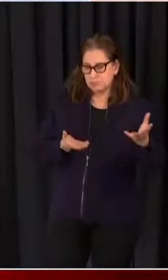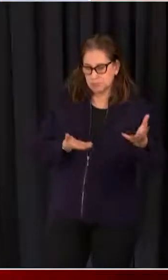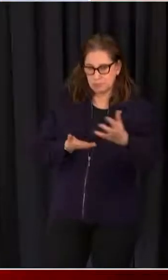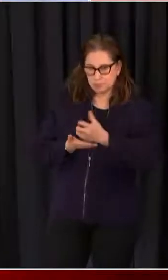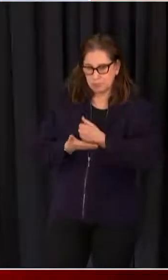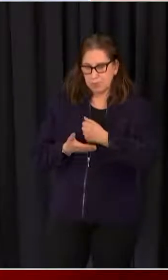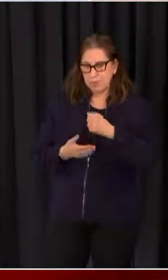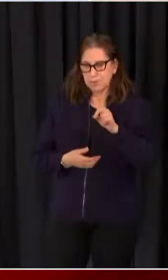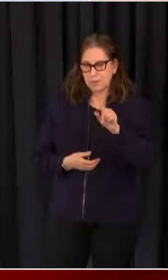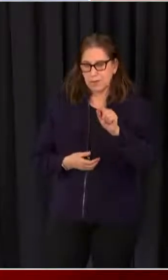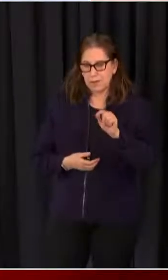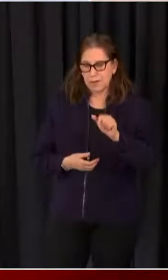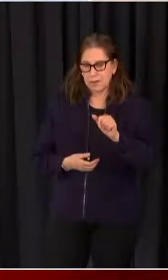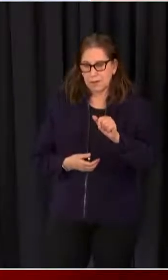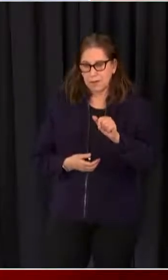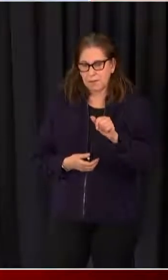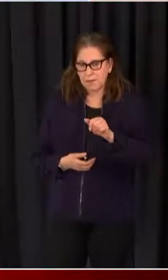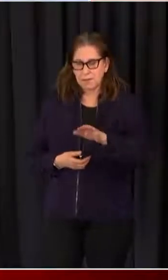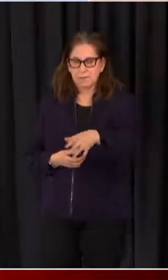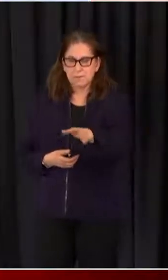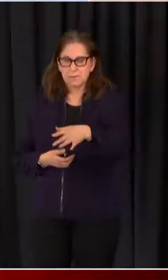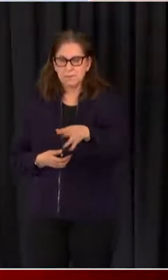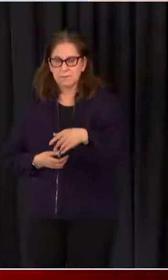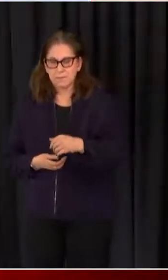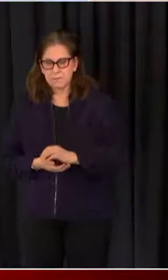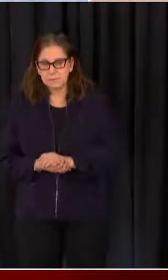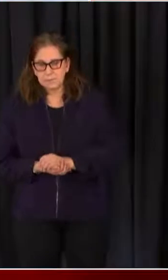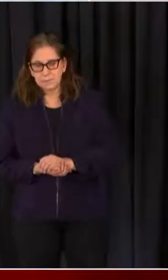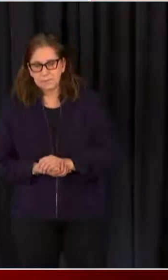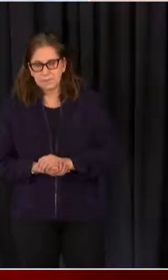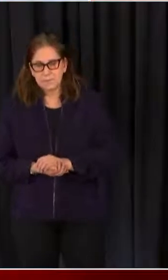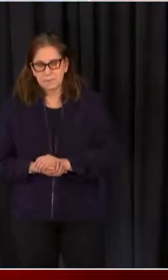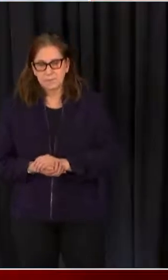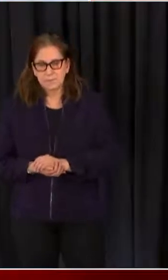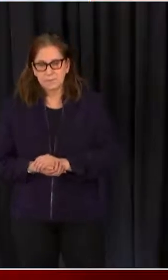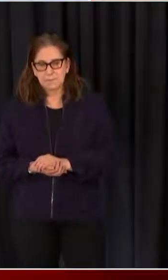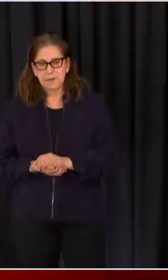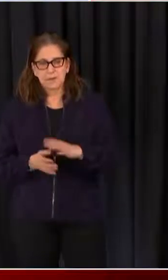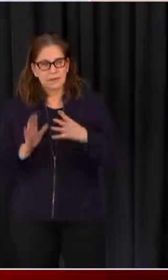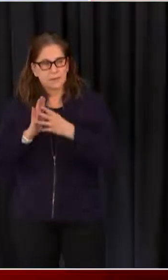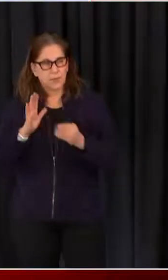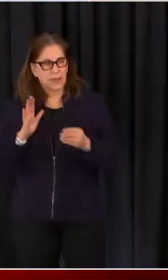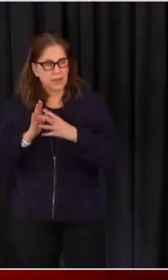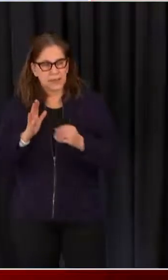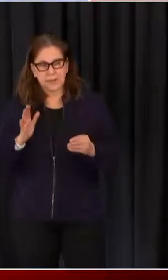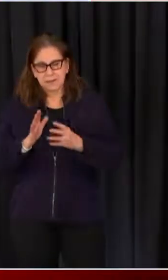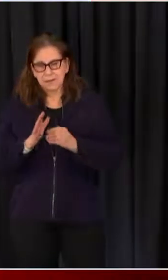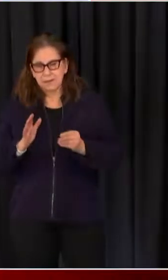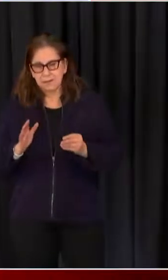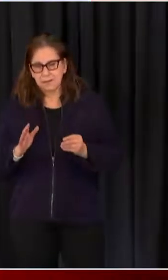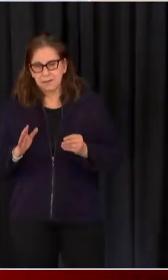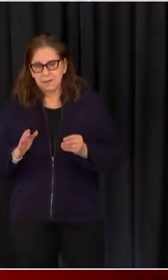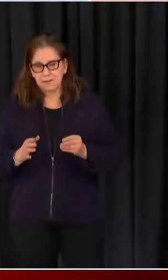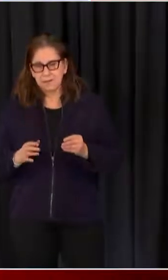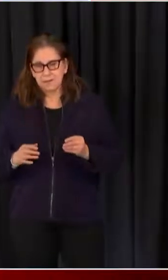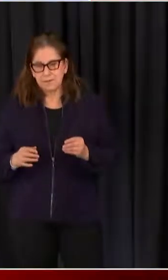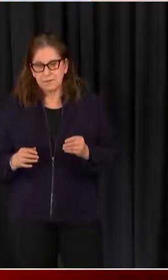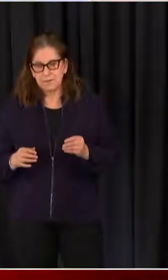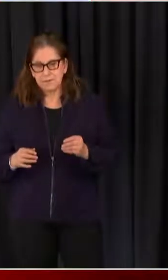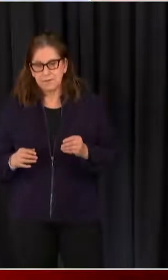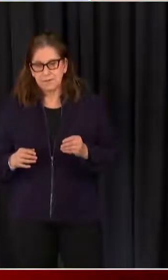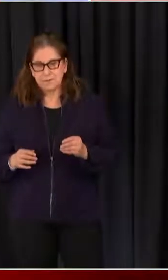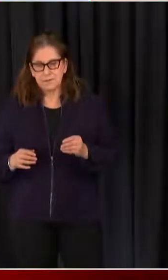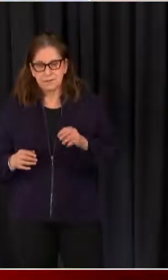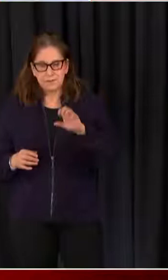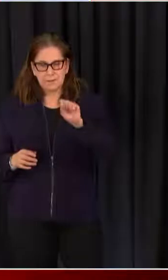simulcasting their lessons. So you have some teachers in and still have groups out. So we are certainly